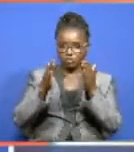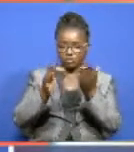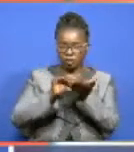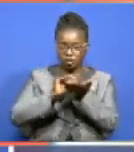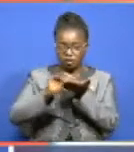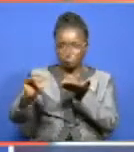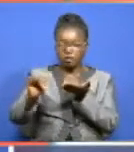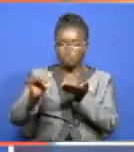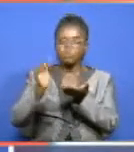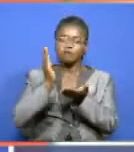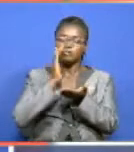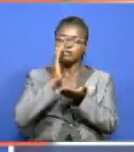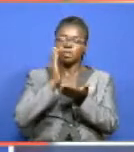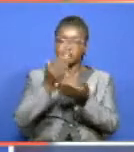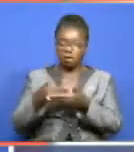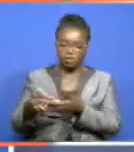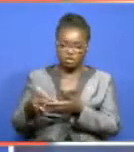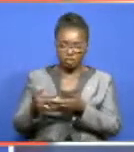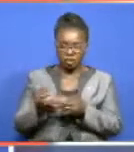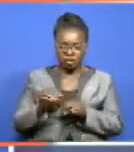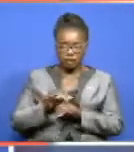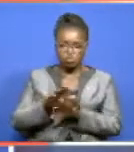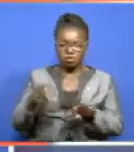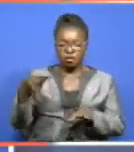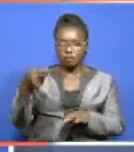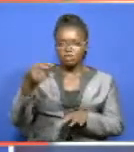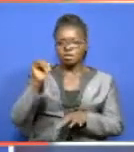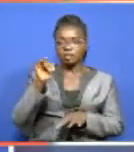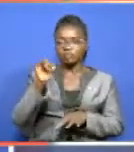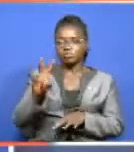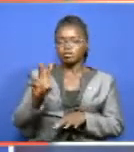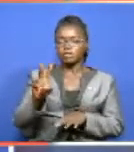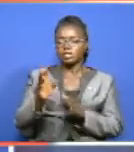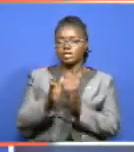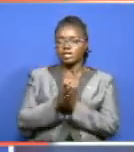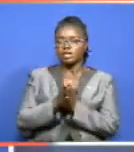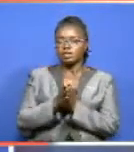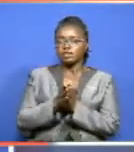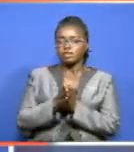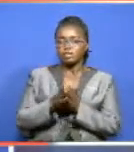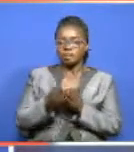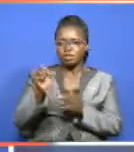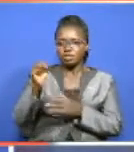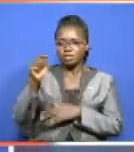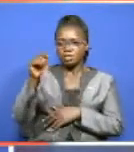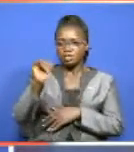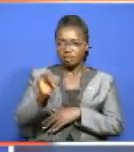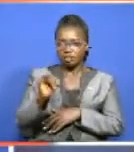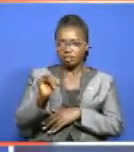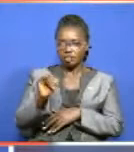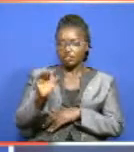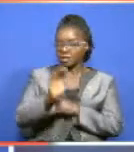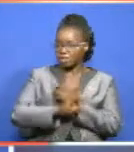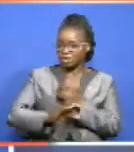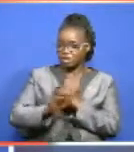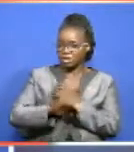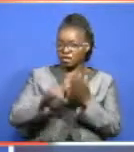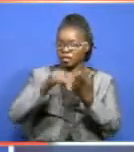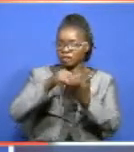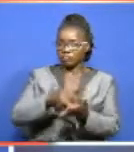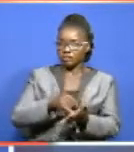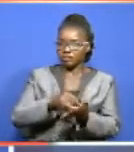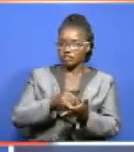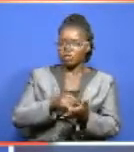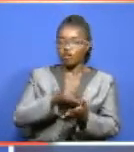of mother-to-child transmission of HIV and syphilis in the country. The First Lady emphasized the need for concerted